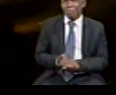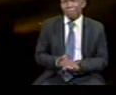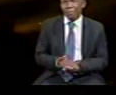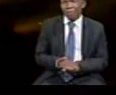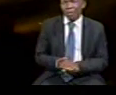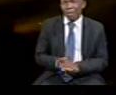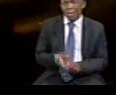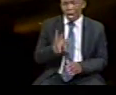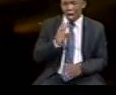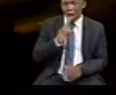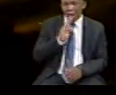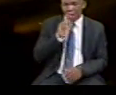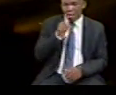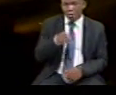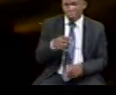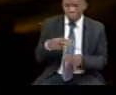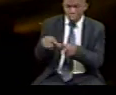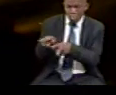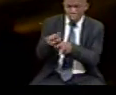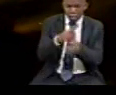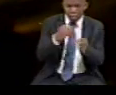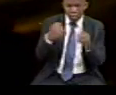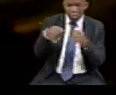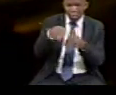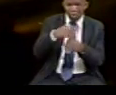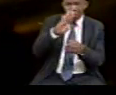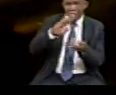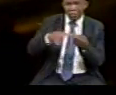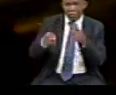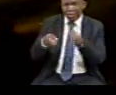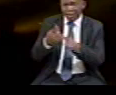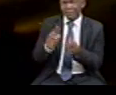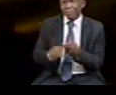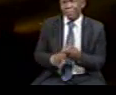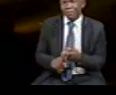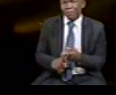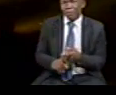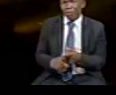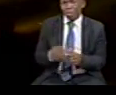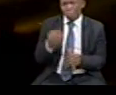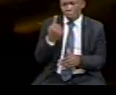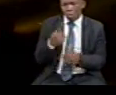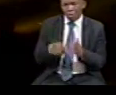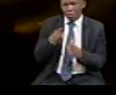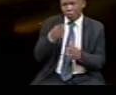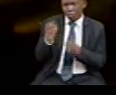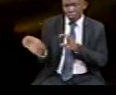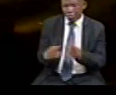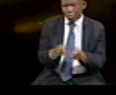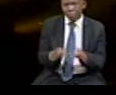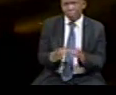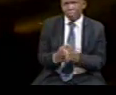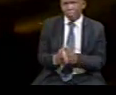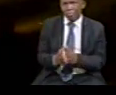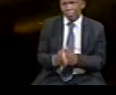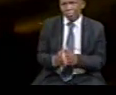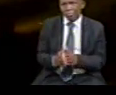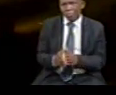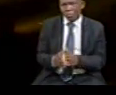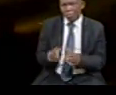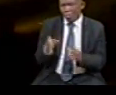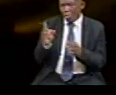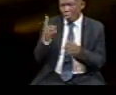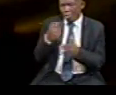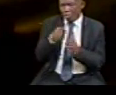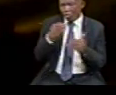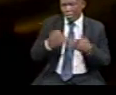Are you watching over your friends? The things you used to do, are you not doing, that you forsook before? Are